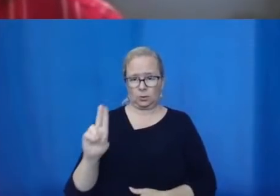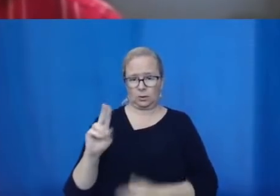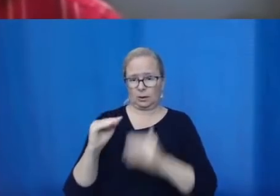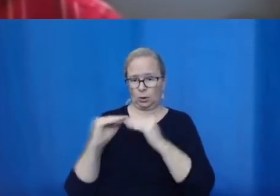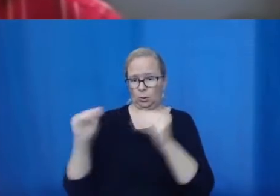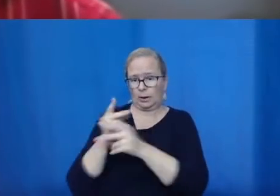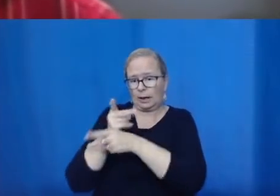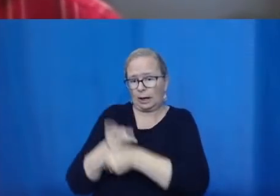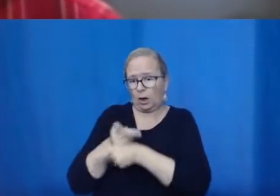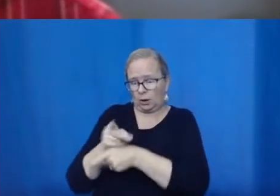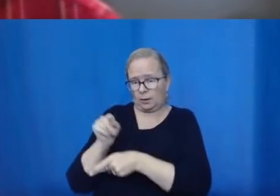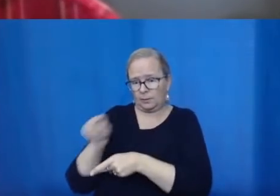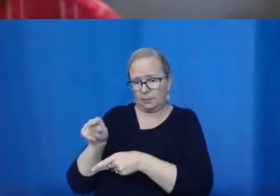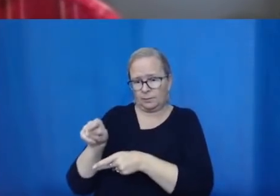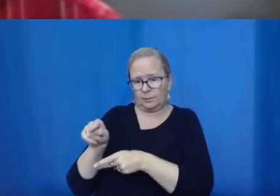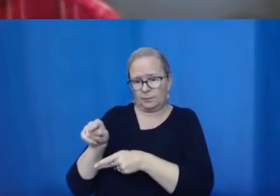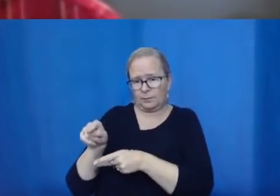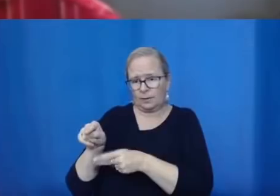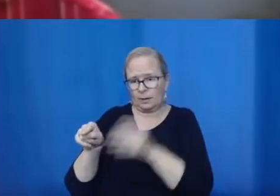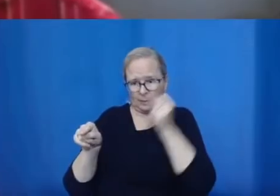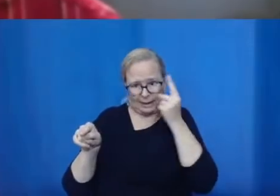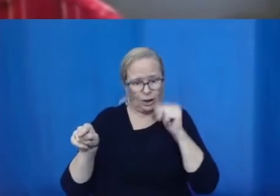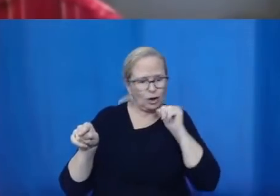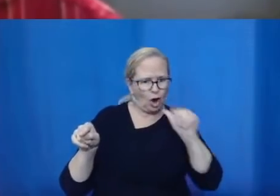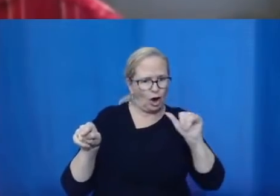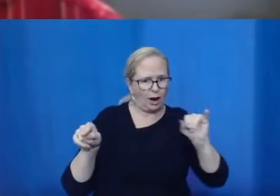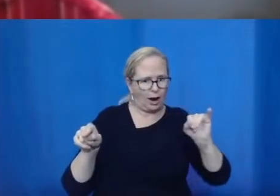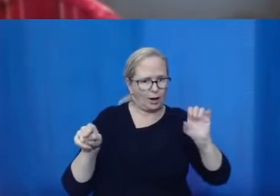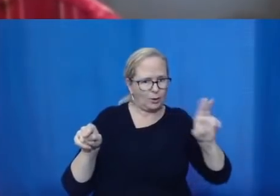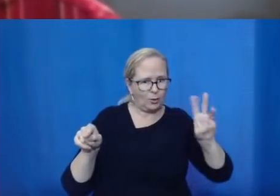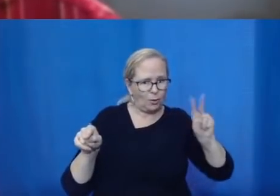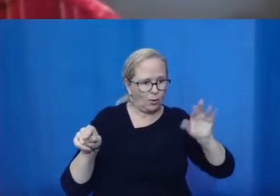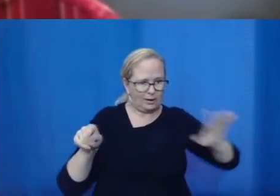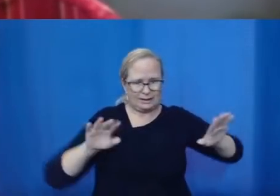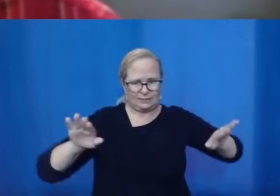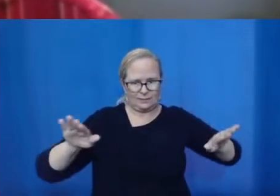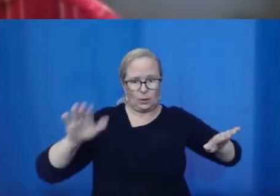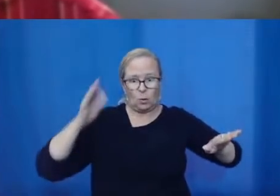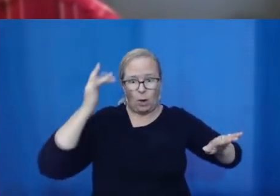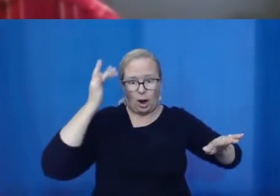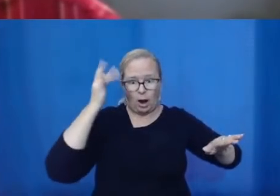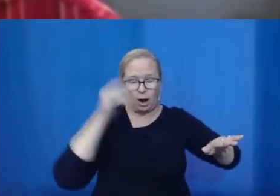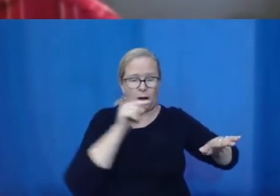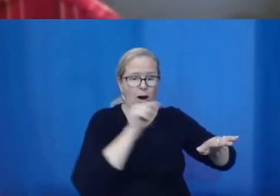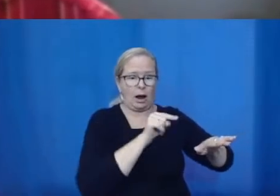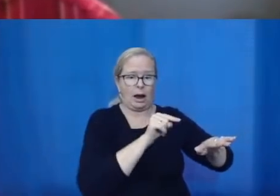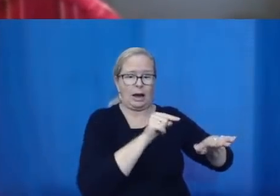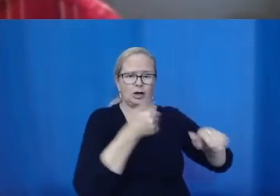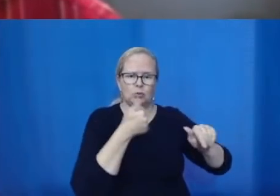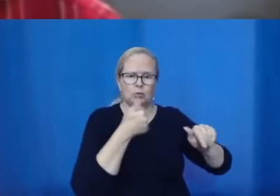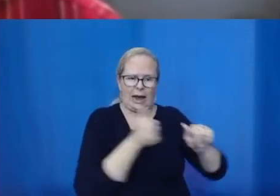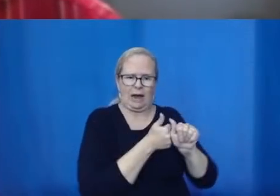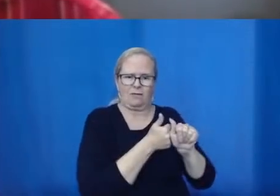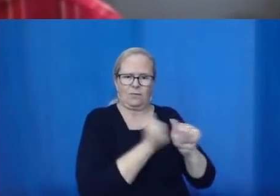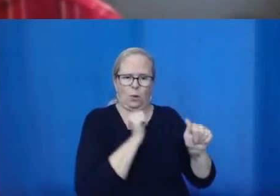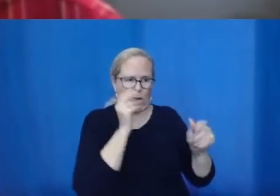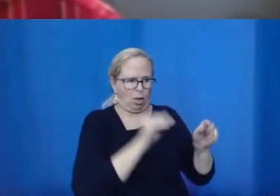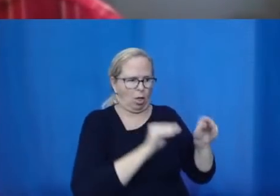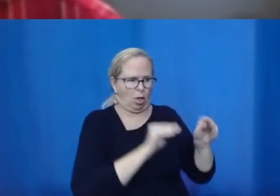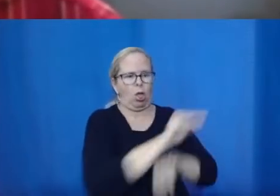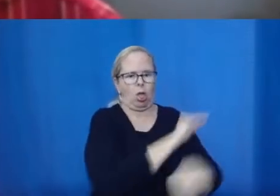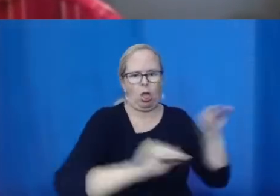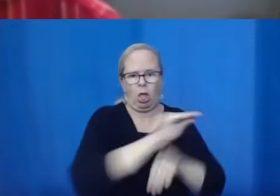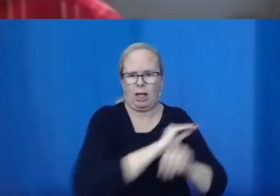So I've learned a lot about this from Neha Bakshi, who's an internal medicine doctor at an Edmonton